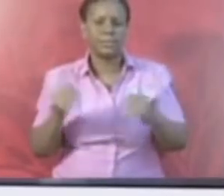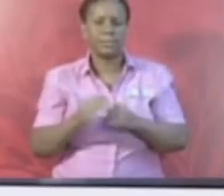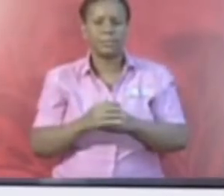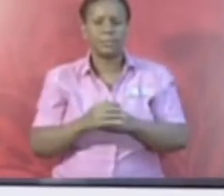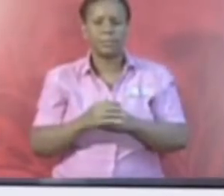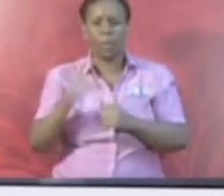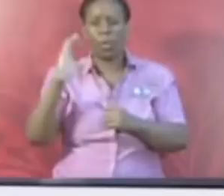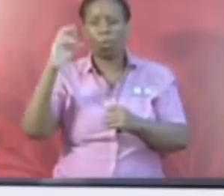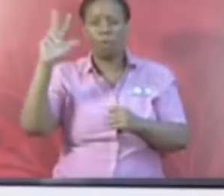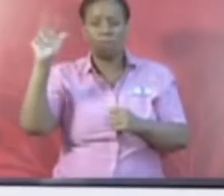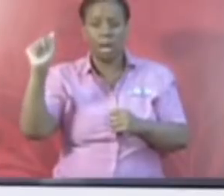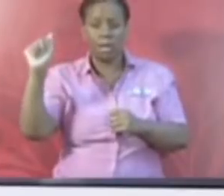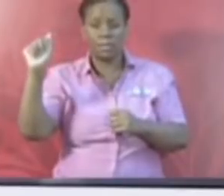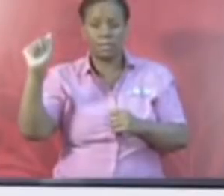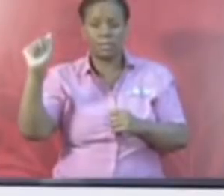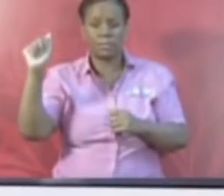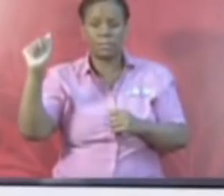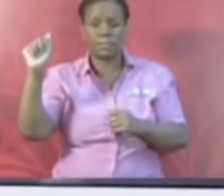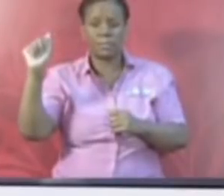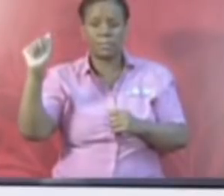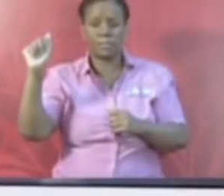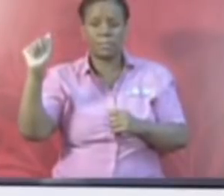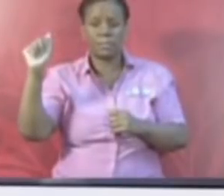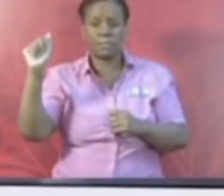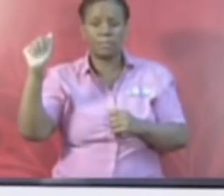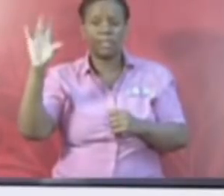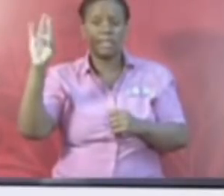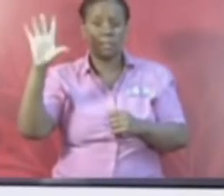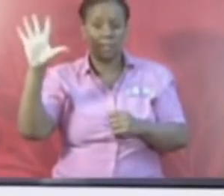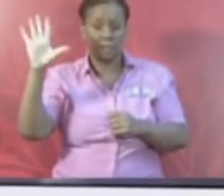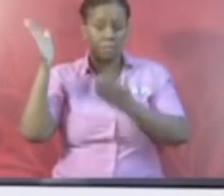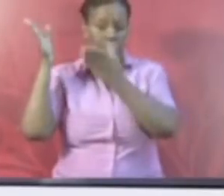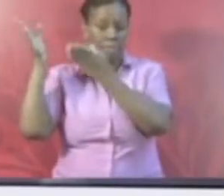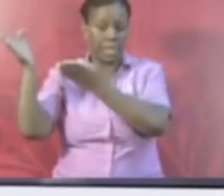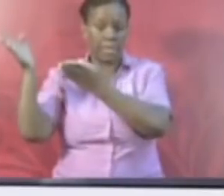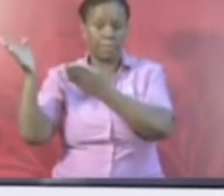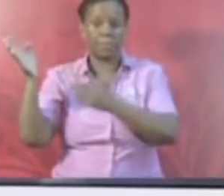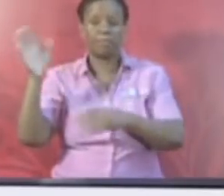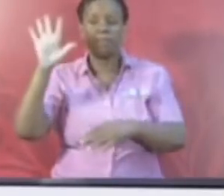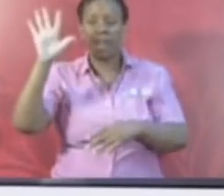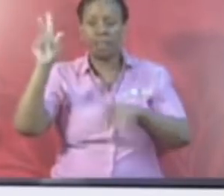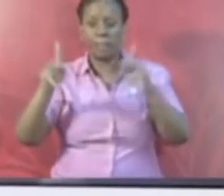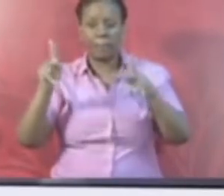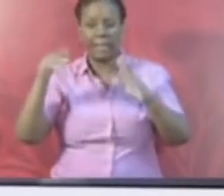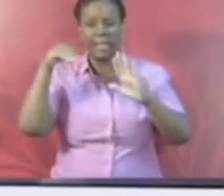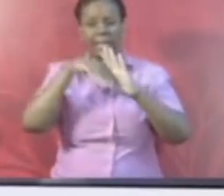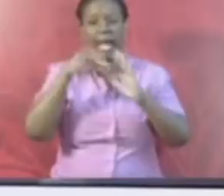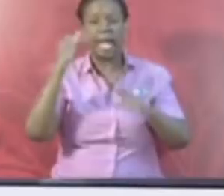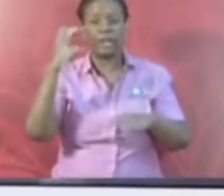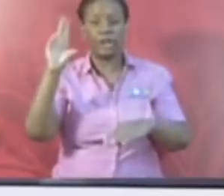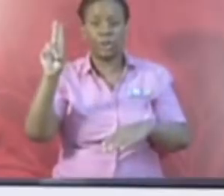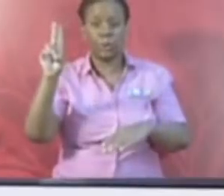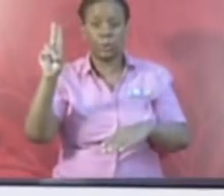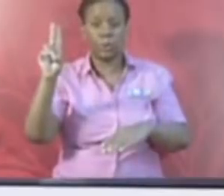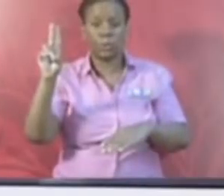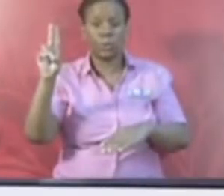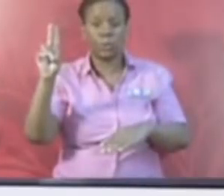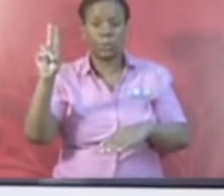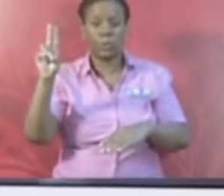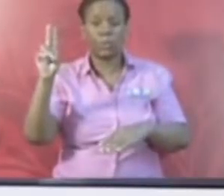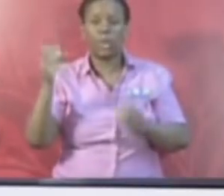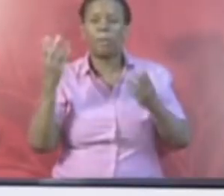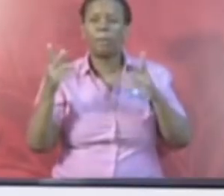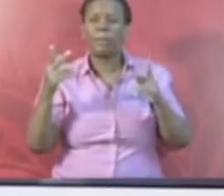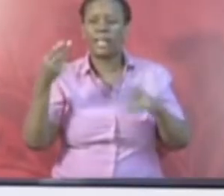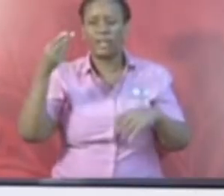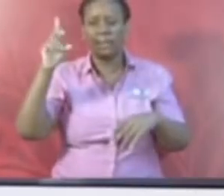Hospital and Multi-Training Facility 75 persons. There are now 5 persons at the ICU. There's a reduction in persons at the HDU going